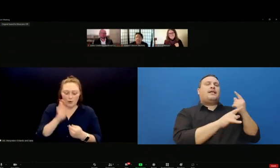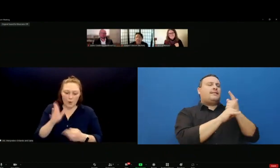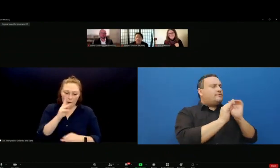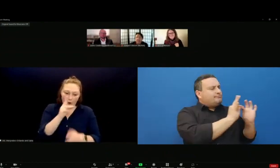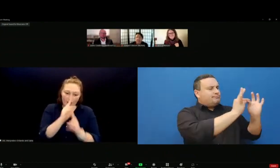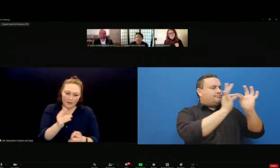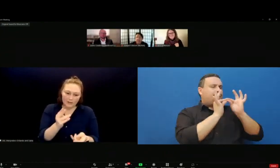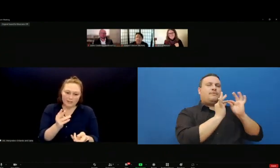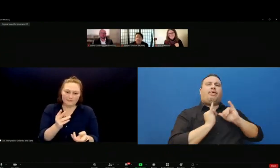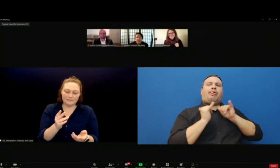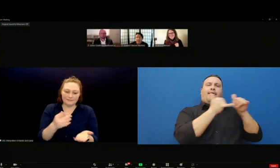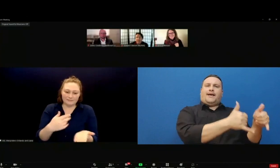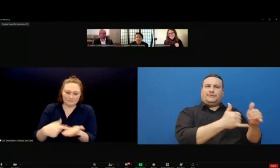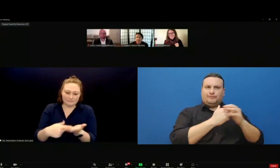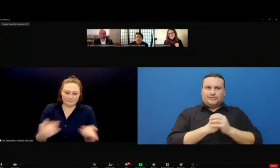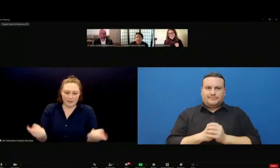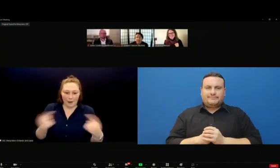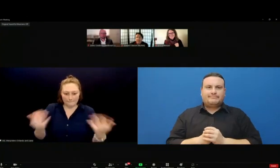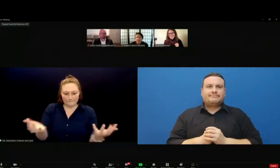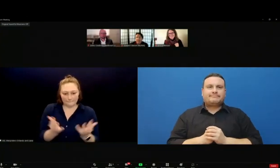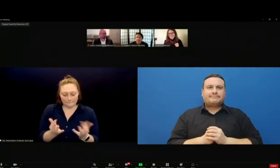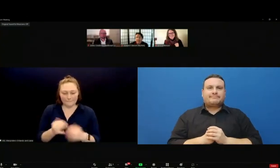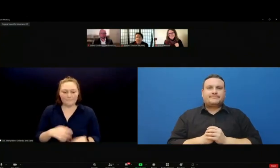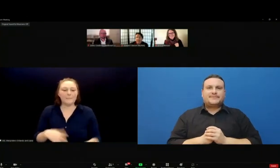its deliberation.